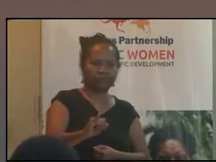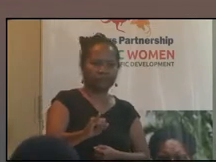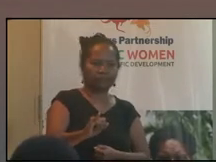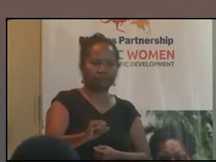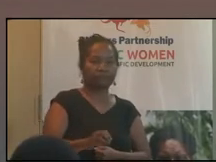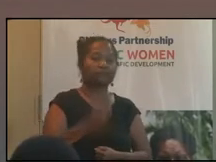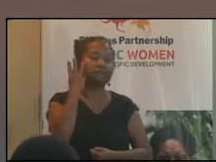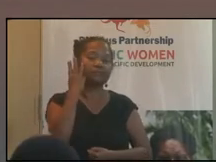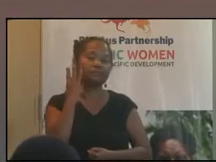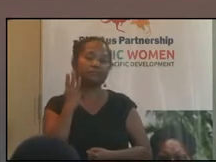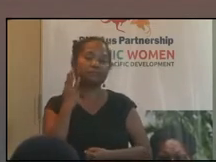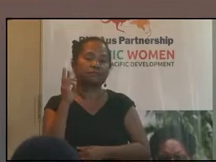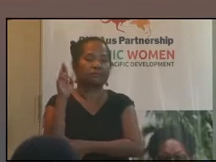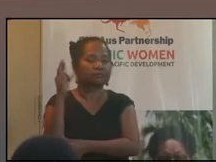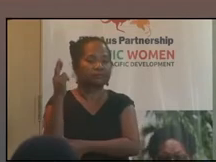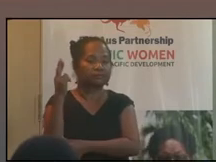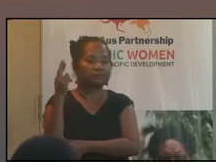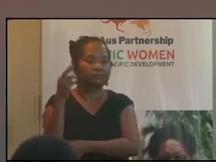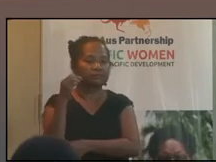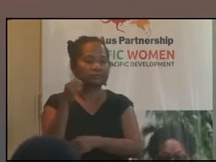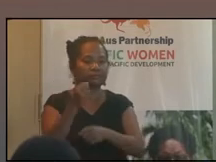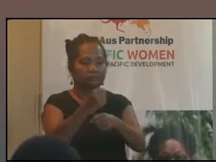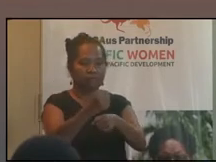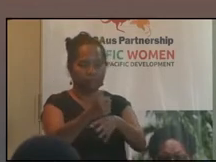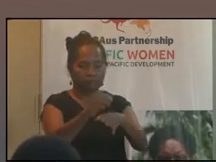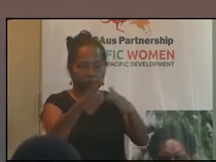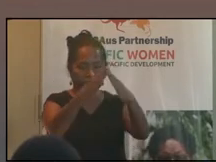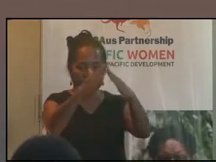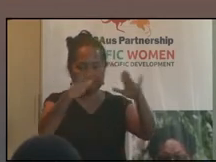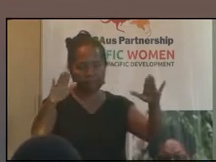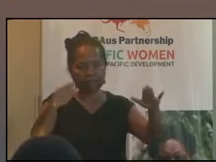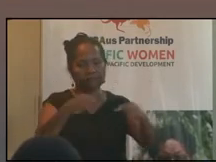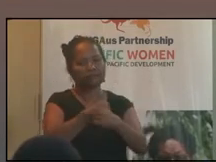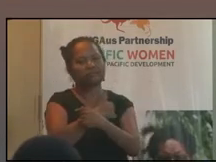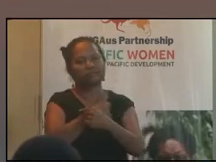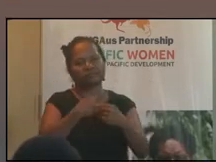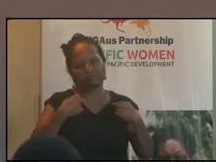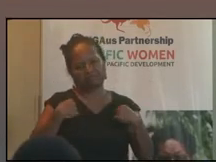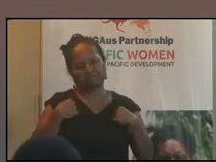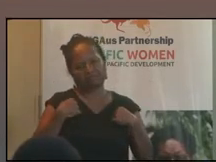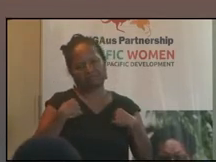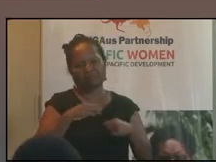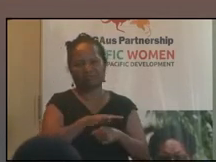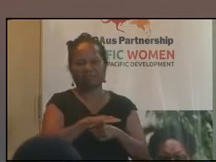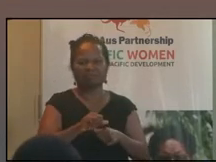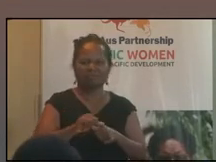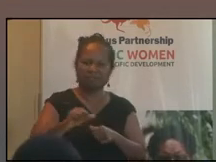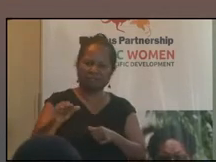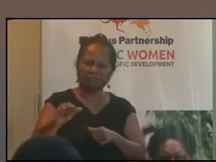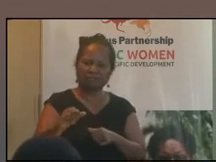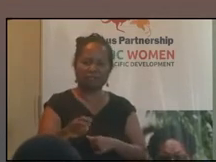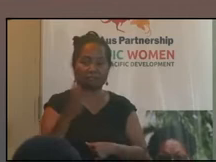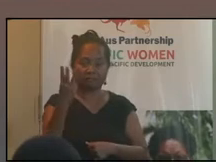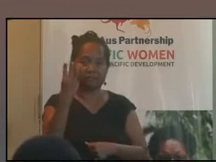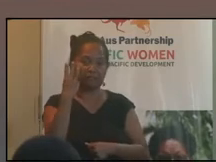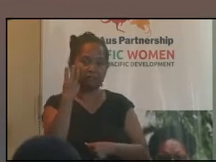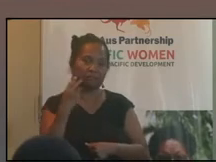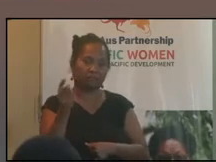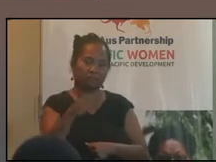women representation in the national parliament. We thought we would succeed in 2012 when we got three women in, but then